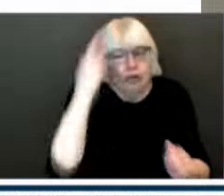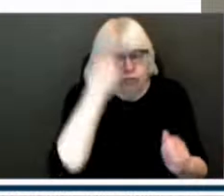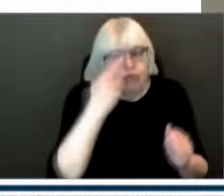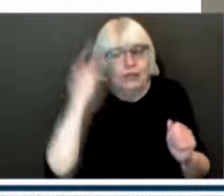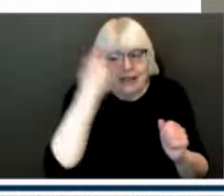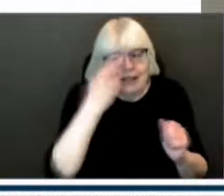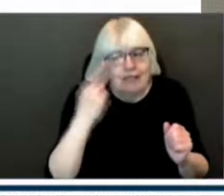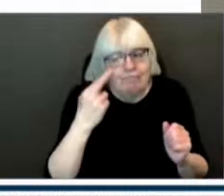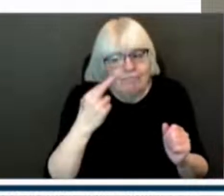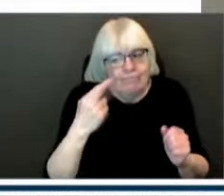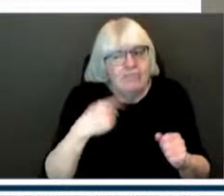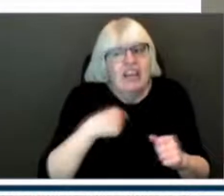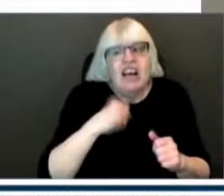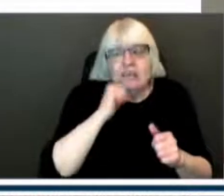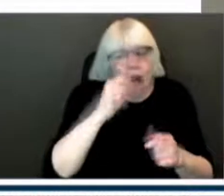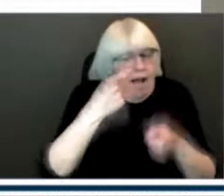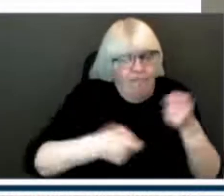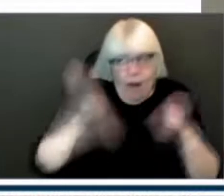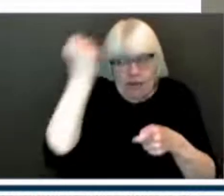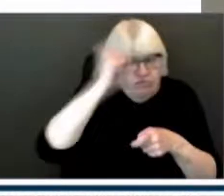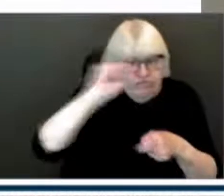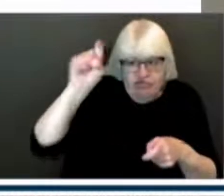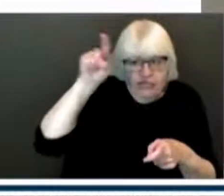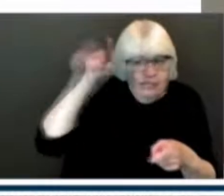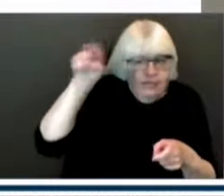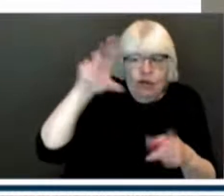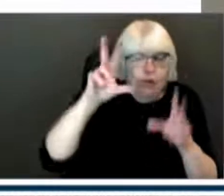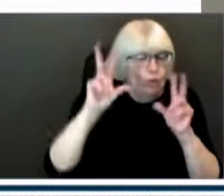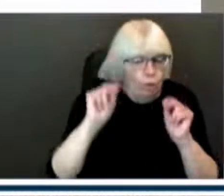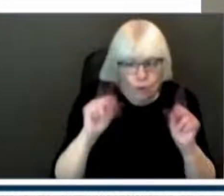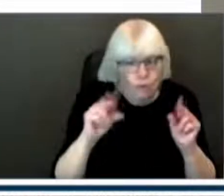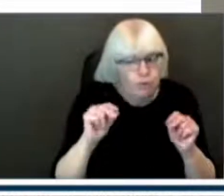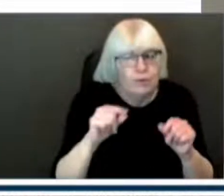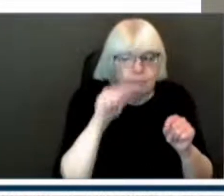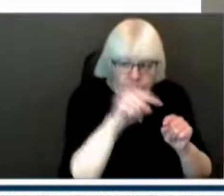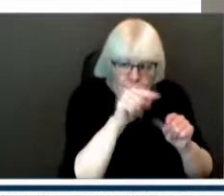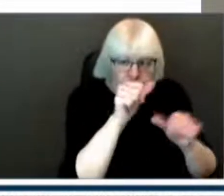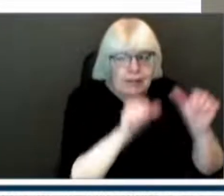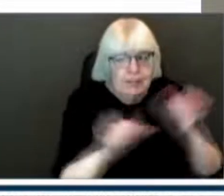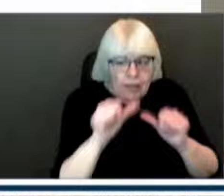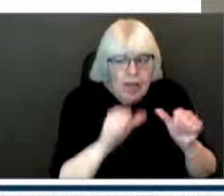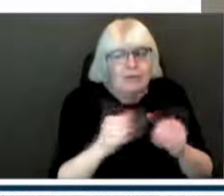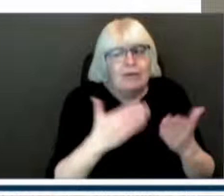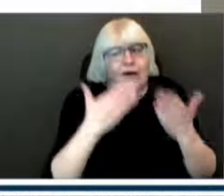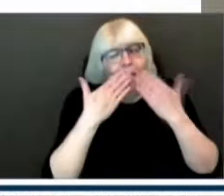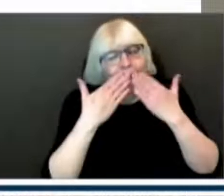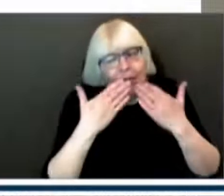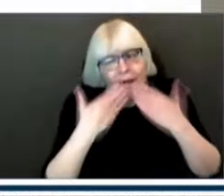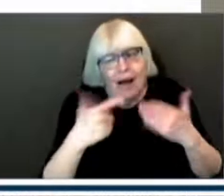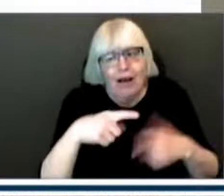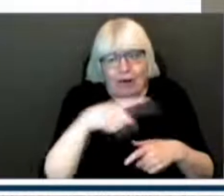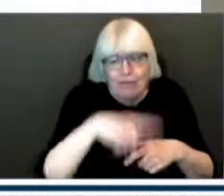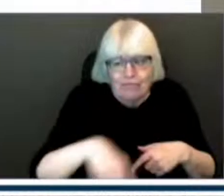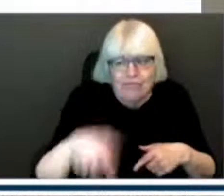Nova Scotians who continue to protect each other, take care of each other, and show kindness and compassion for each